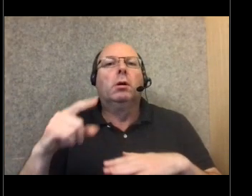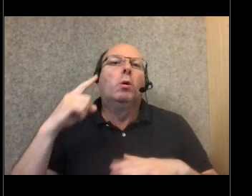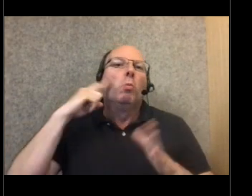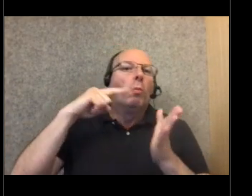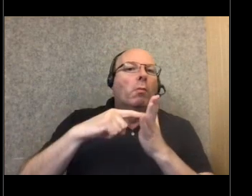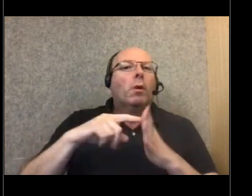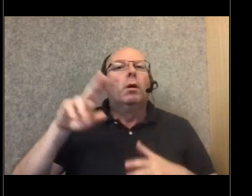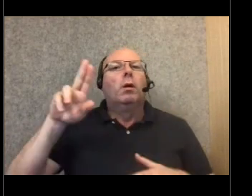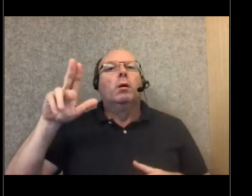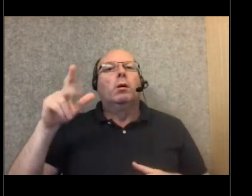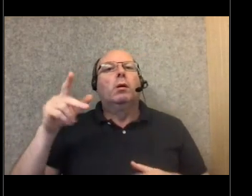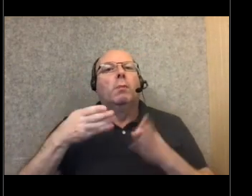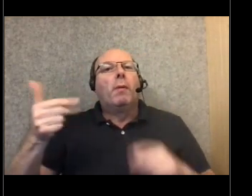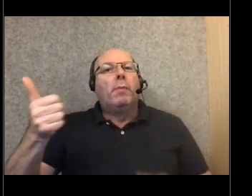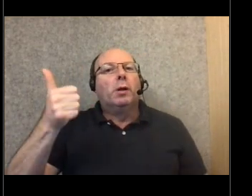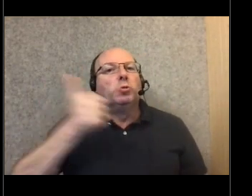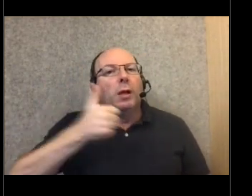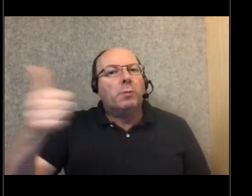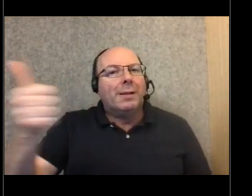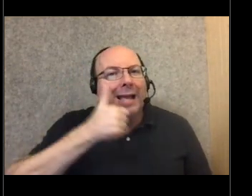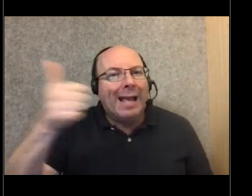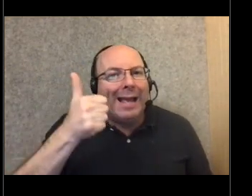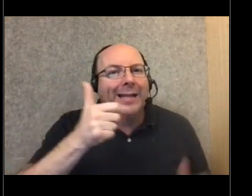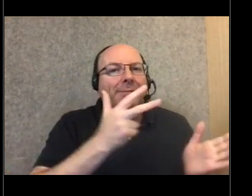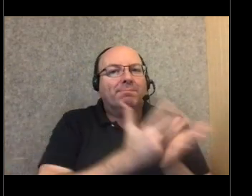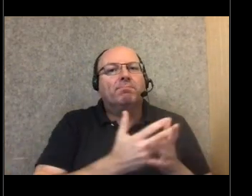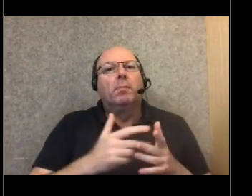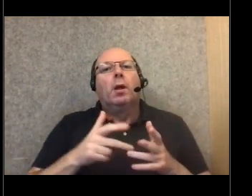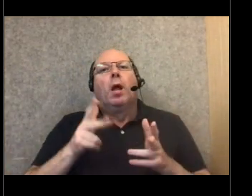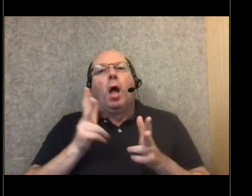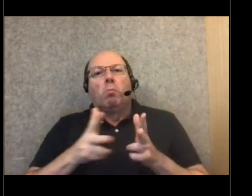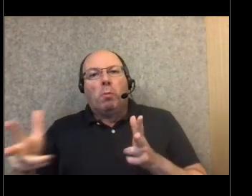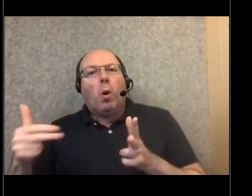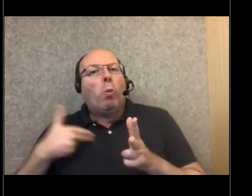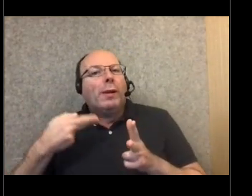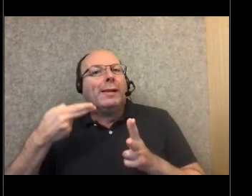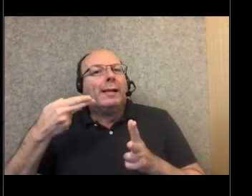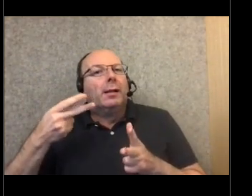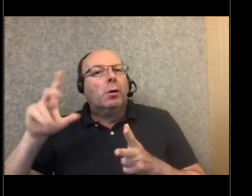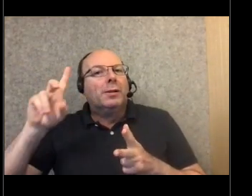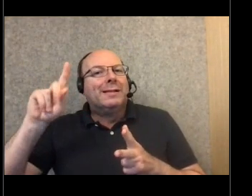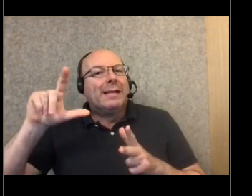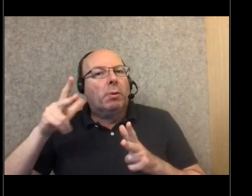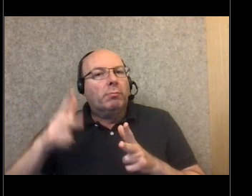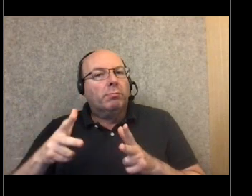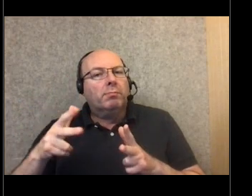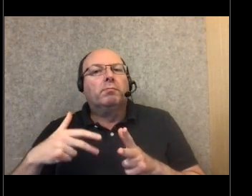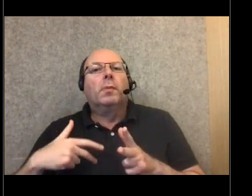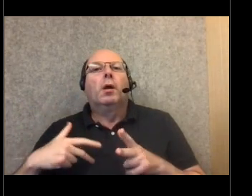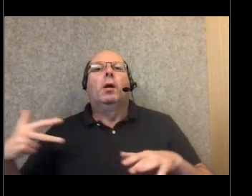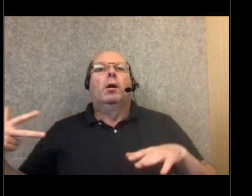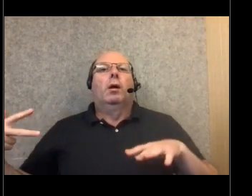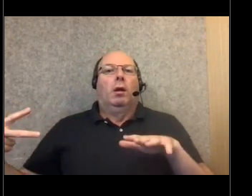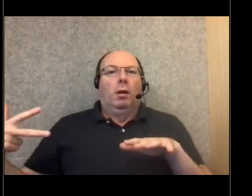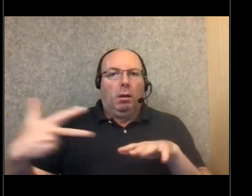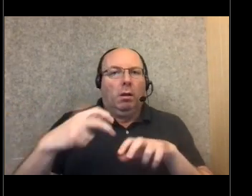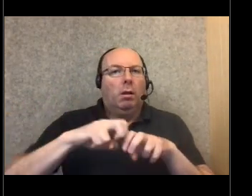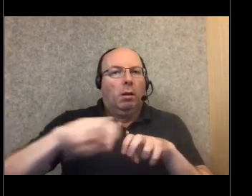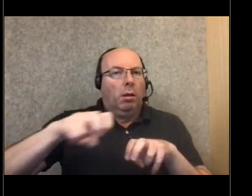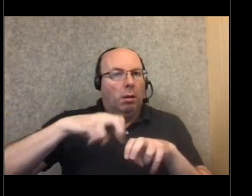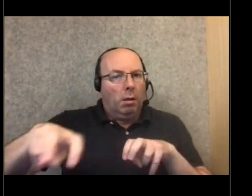stops, accessible parking spaces, accessible passenger loading zones,